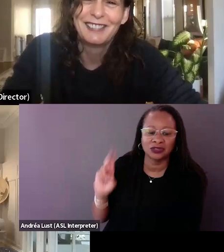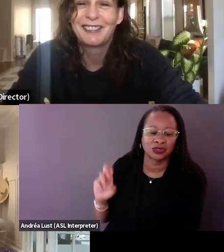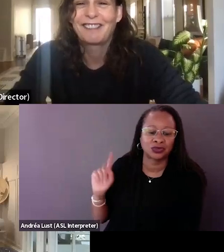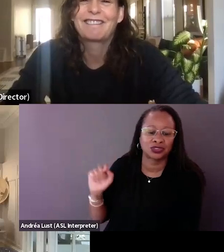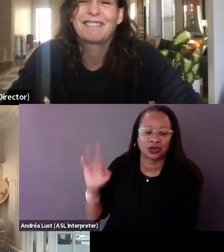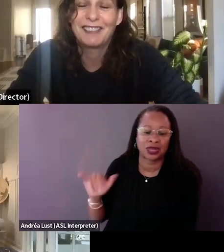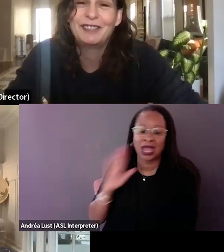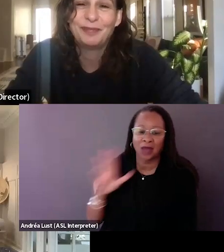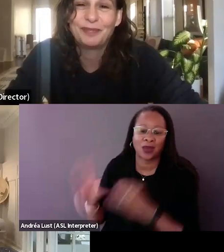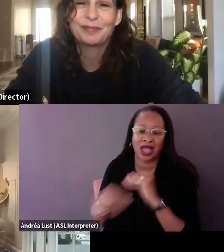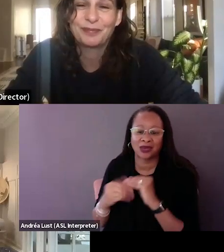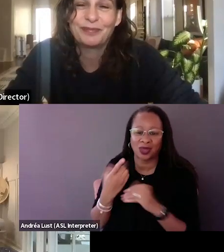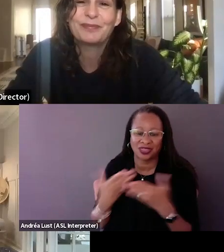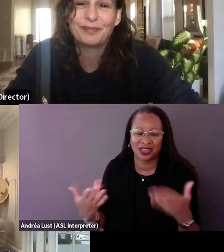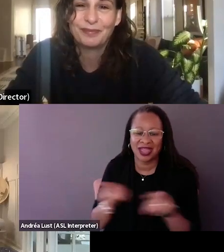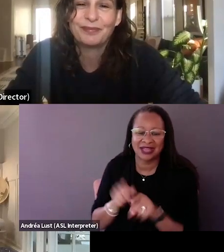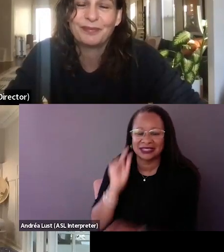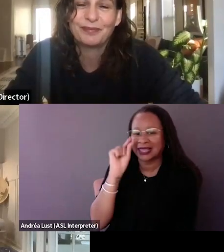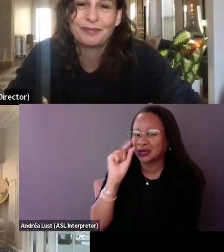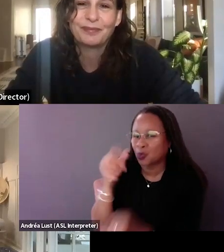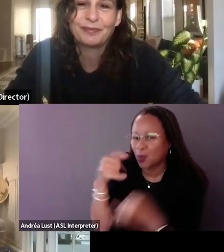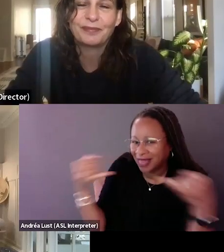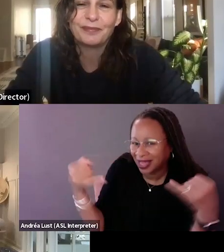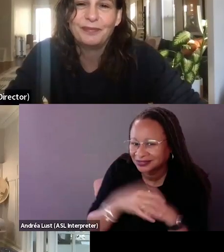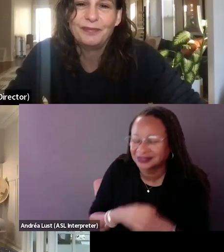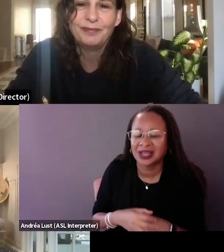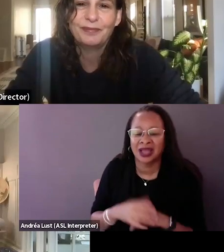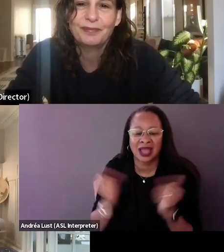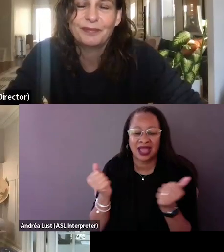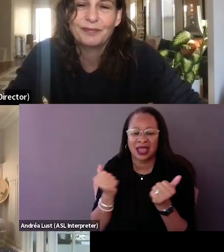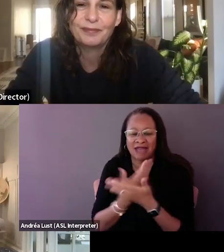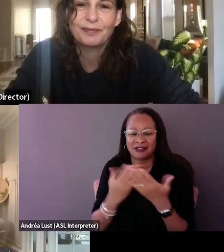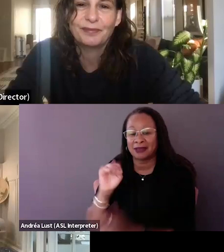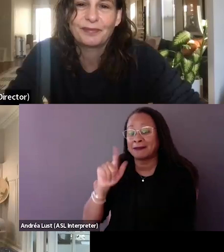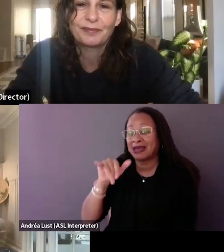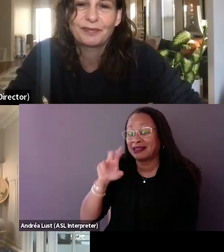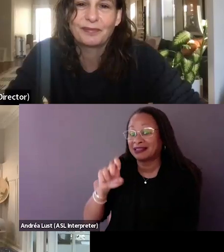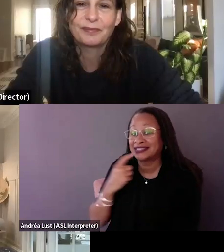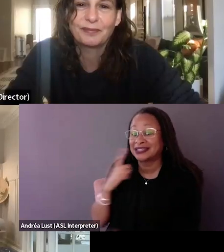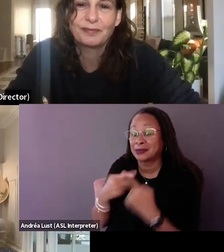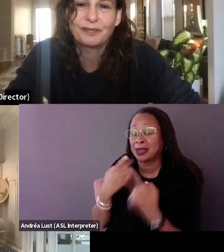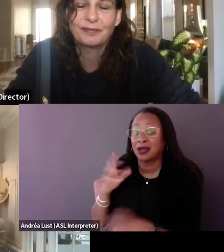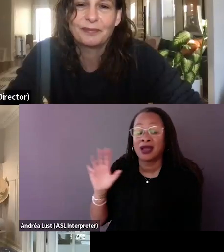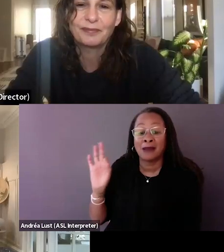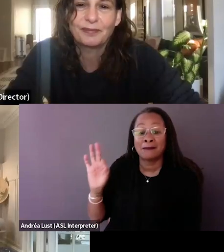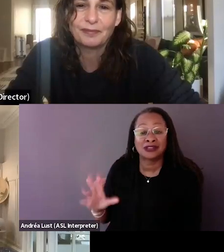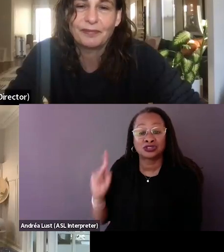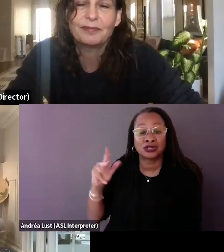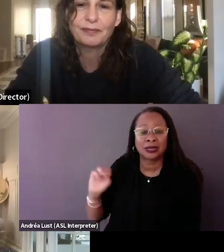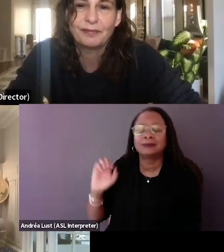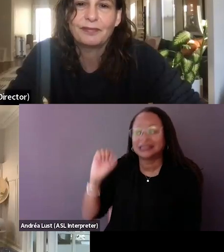little, just one line. Everything Madeline said about Pastor Kim, obviously, he is all of